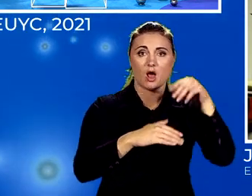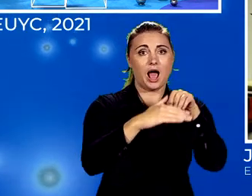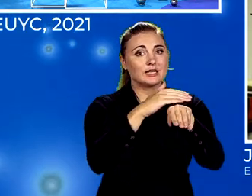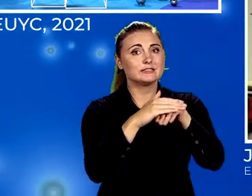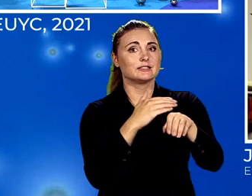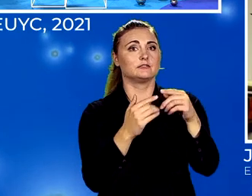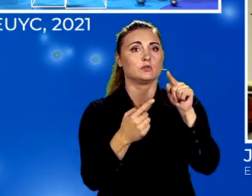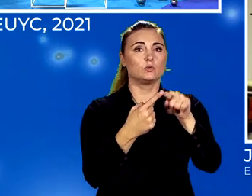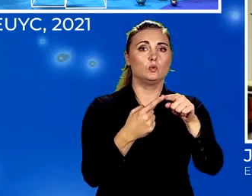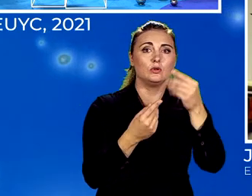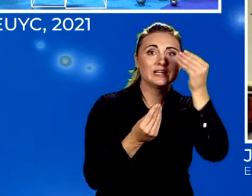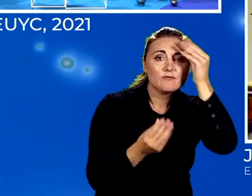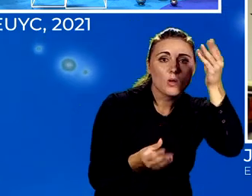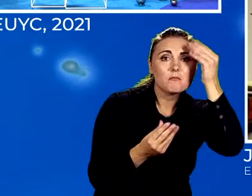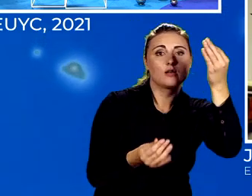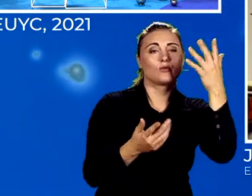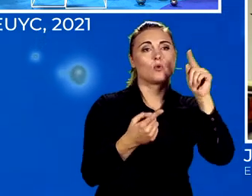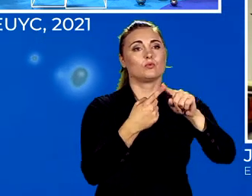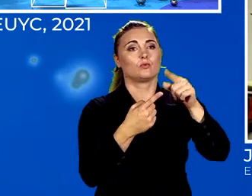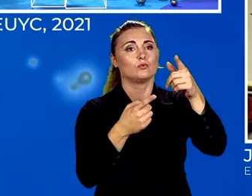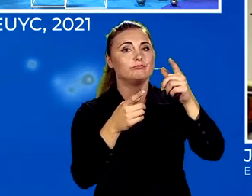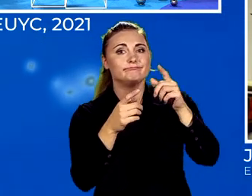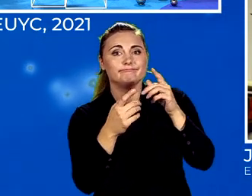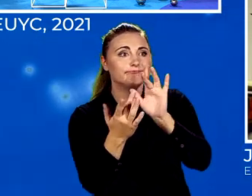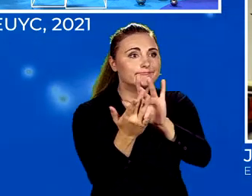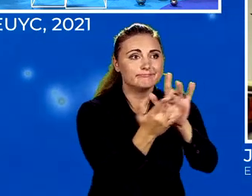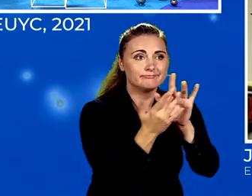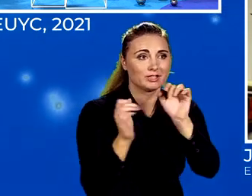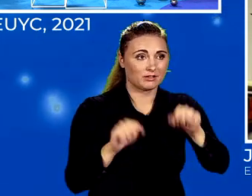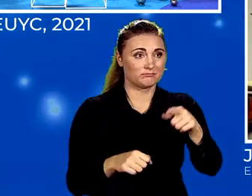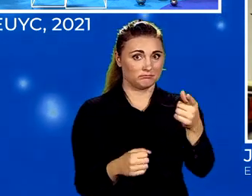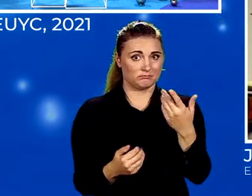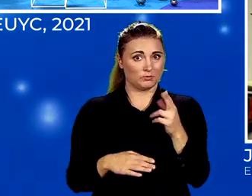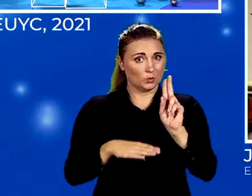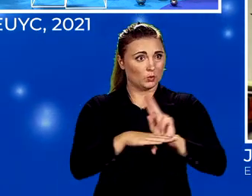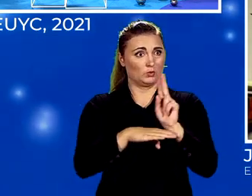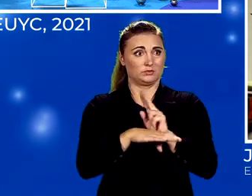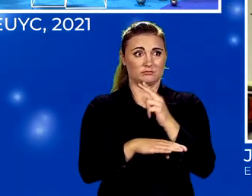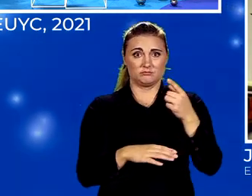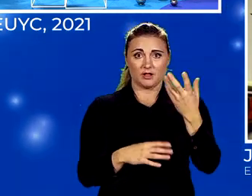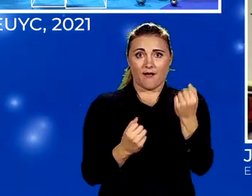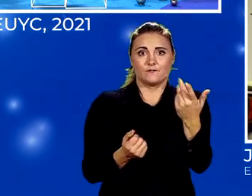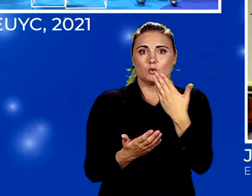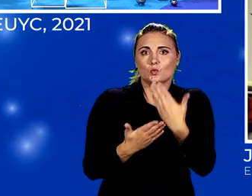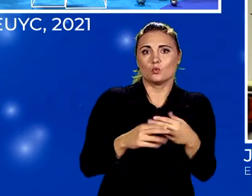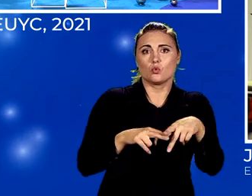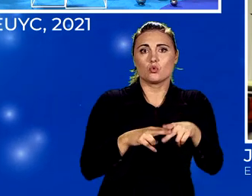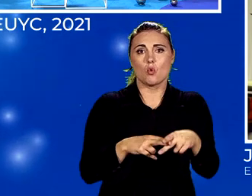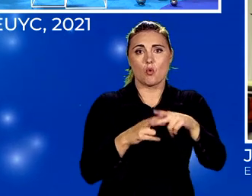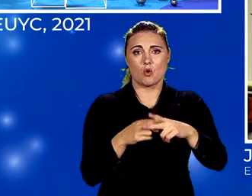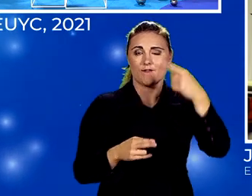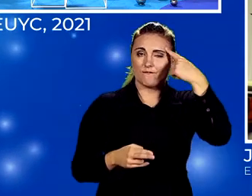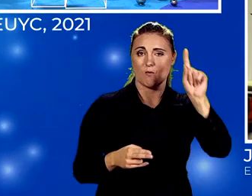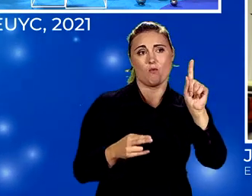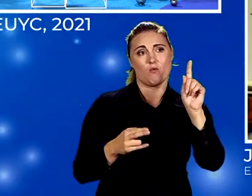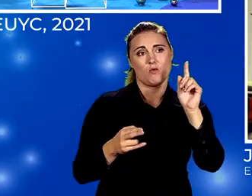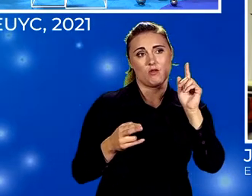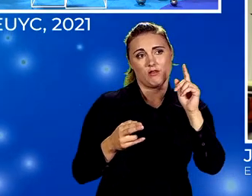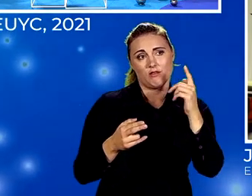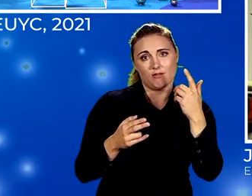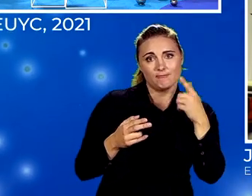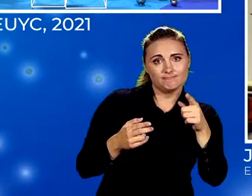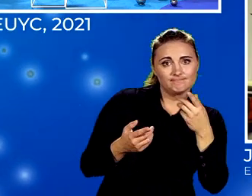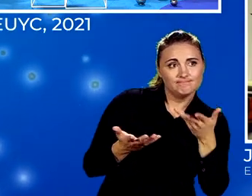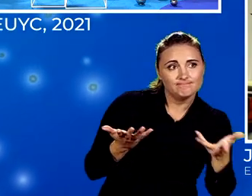themselves proactively using online tools also positively contributed to addressing some challenges that we have been facing in